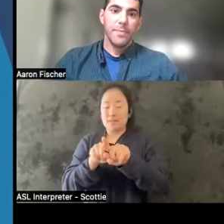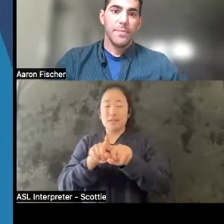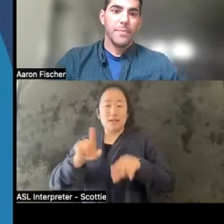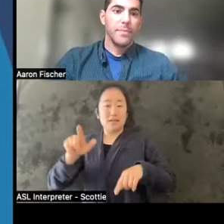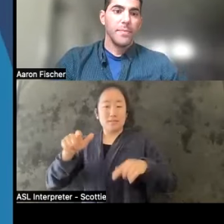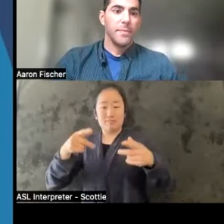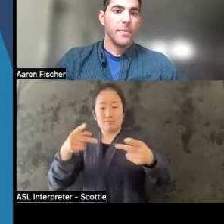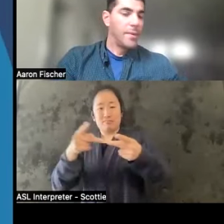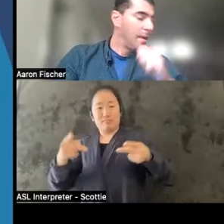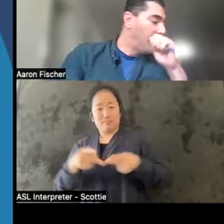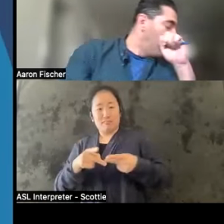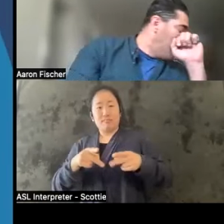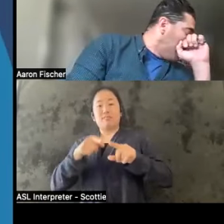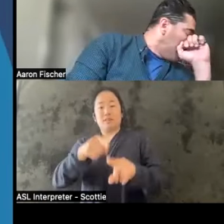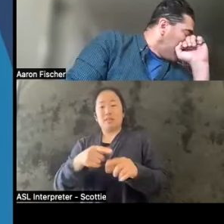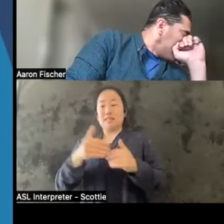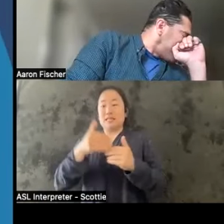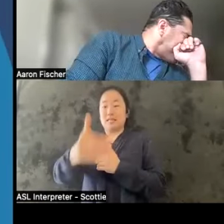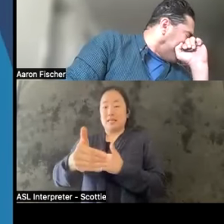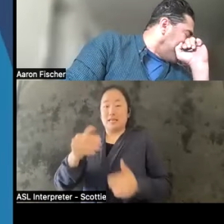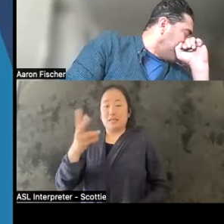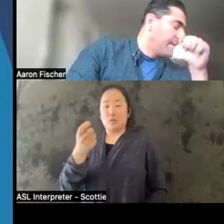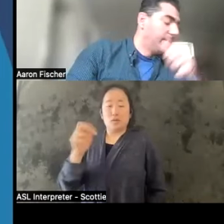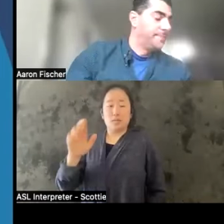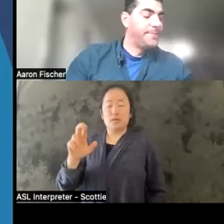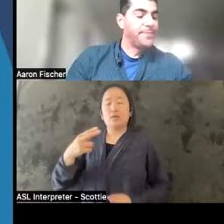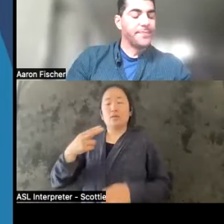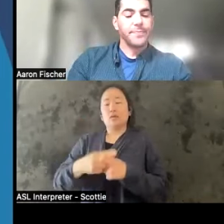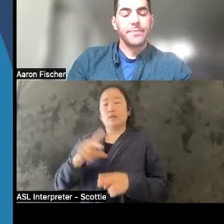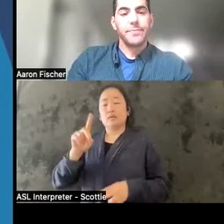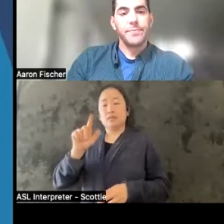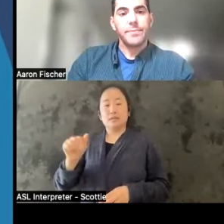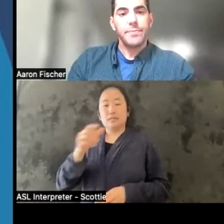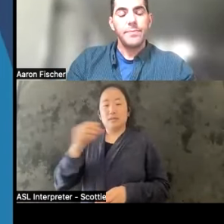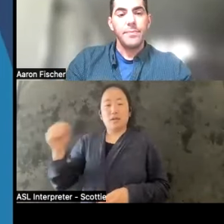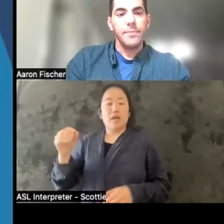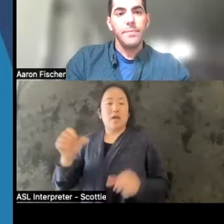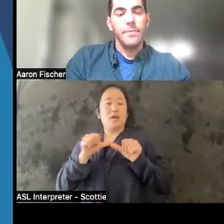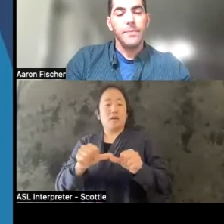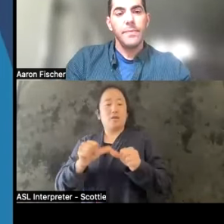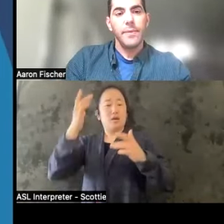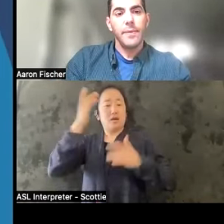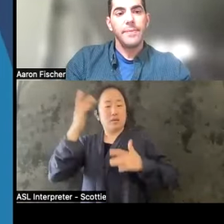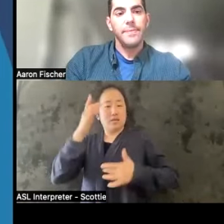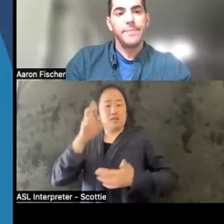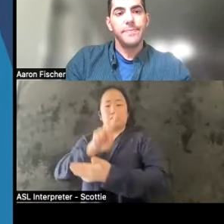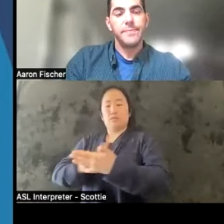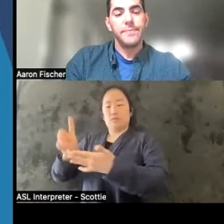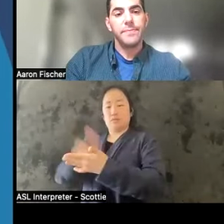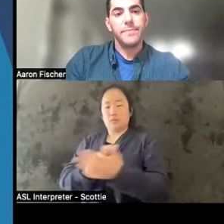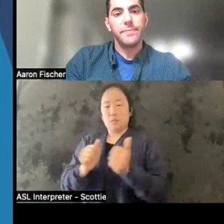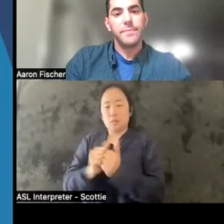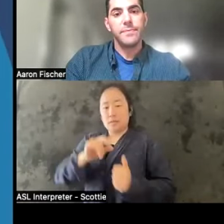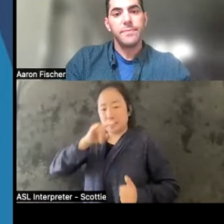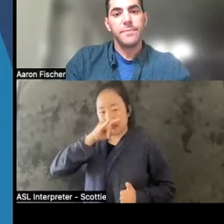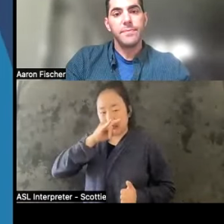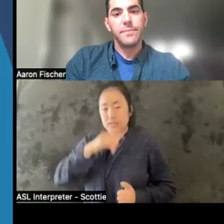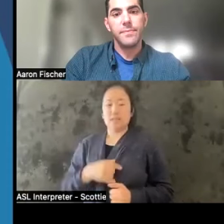this series, which is called Disability and Chronic Disease Discrimination with Kids, Navigating the Health Center's Role in Securing